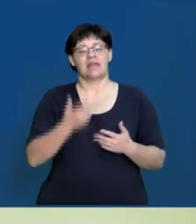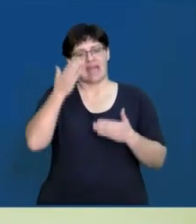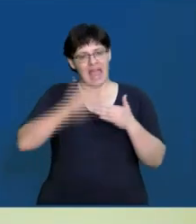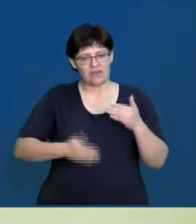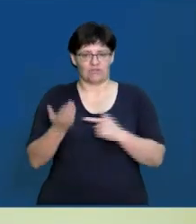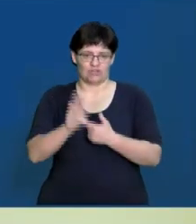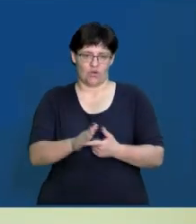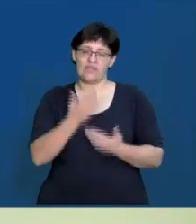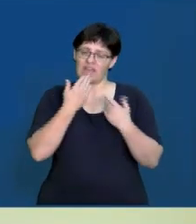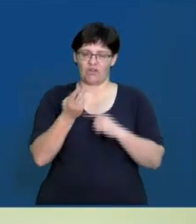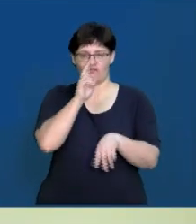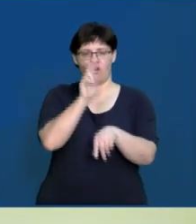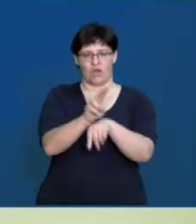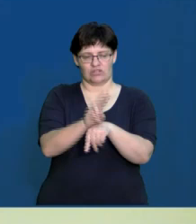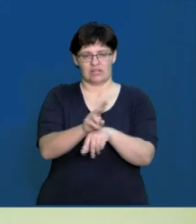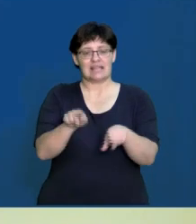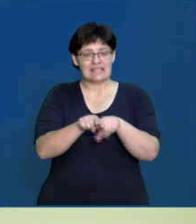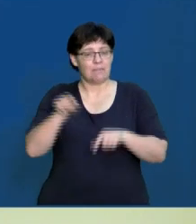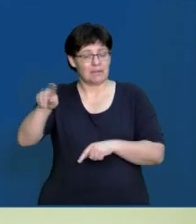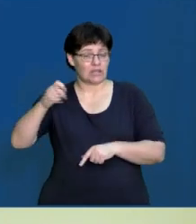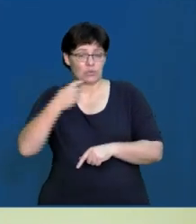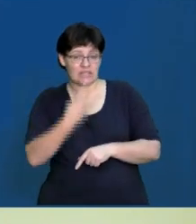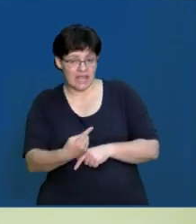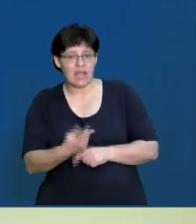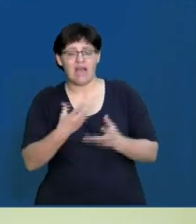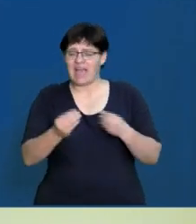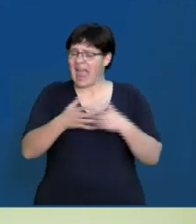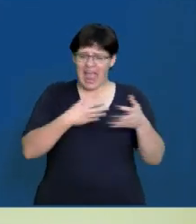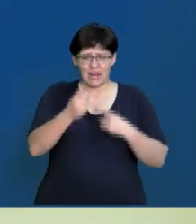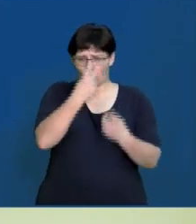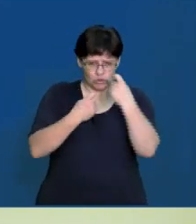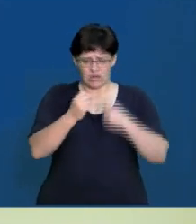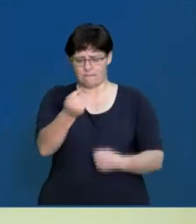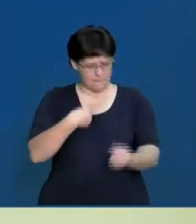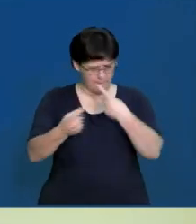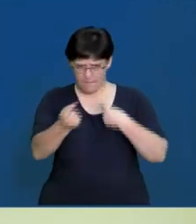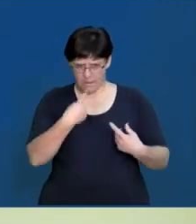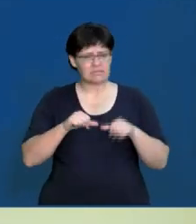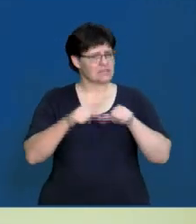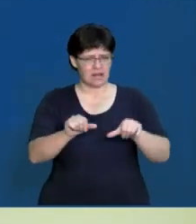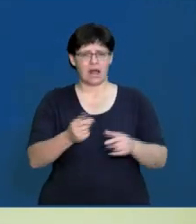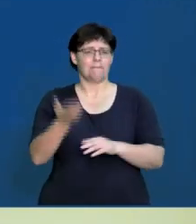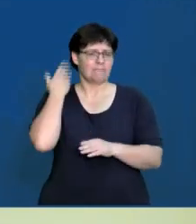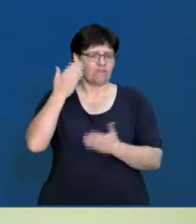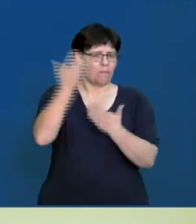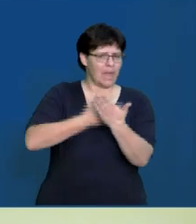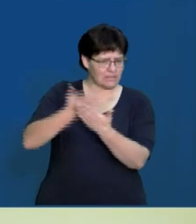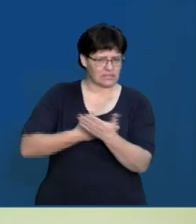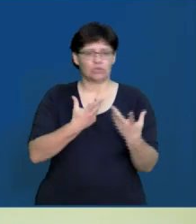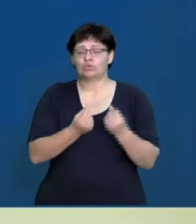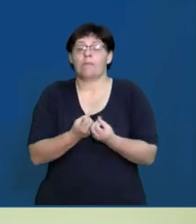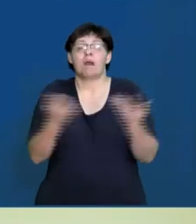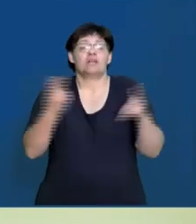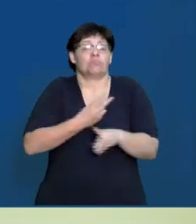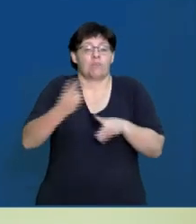Guys, that is the end of the show. Thank you for tuning in. And like Tando said, if you have any questions, still send those through. Go through